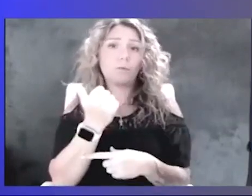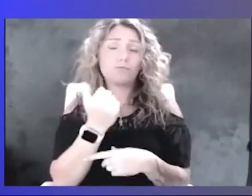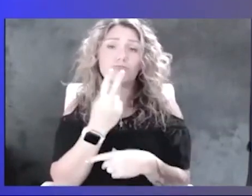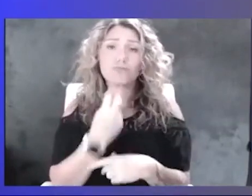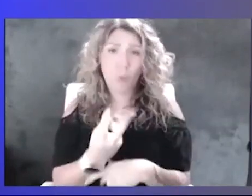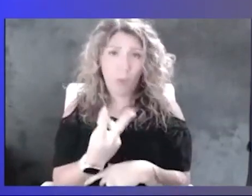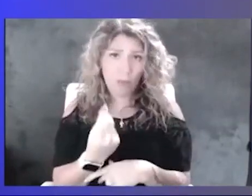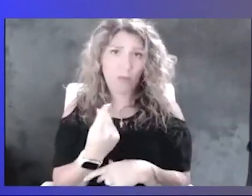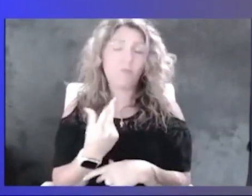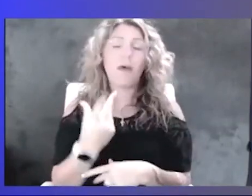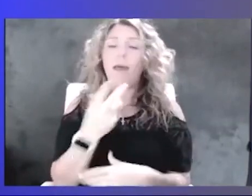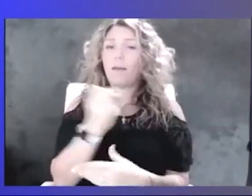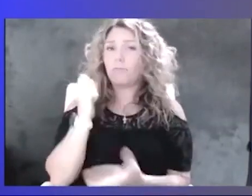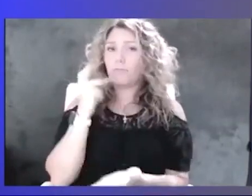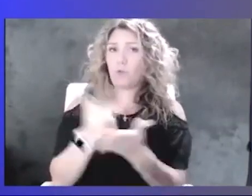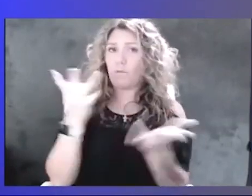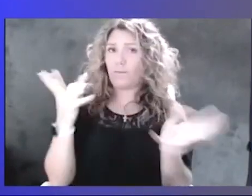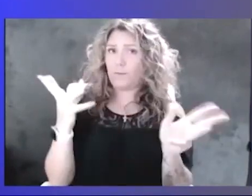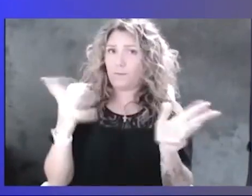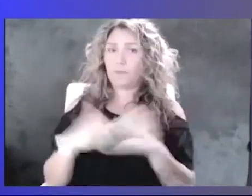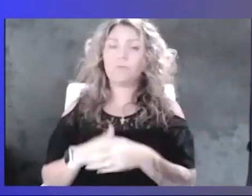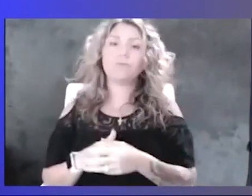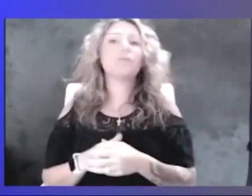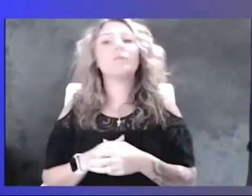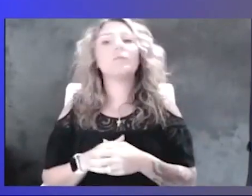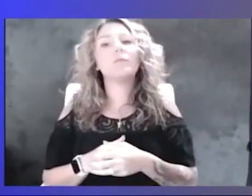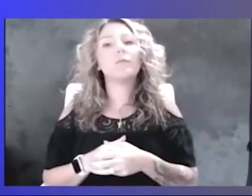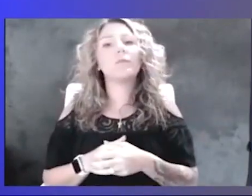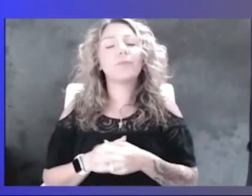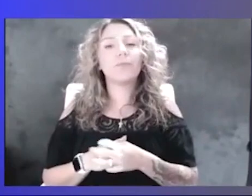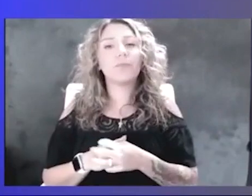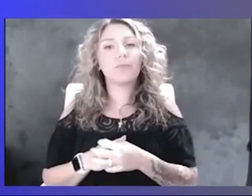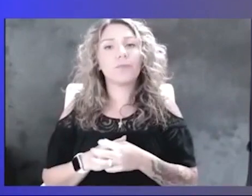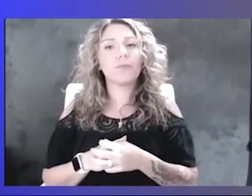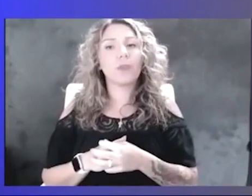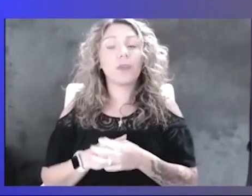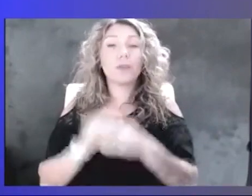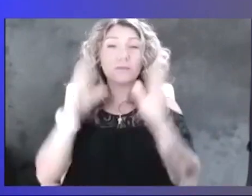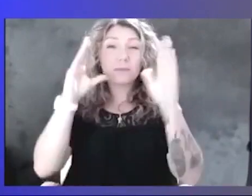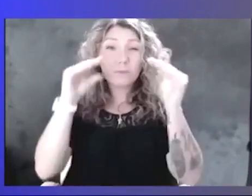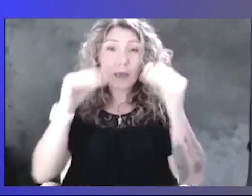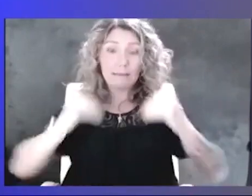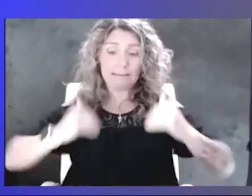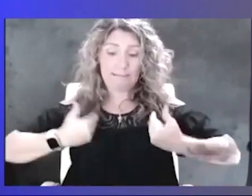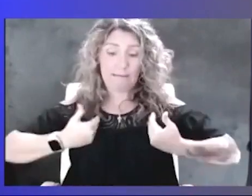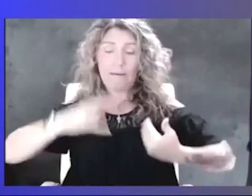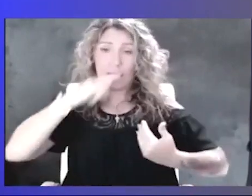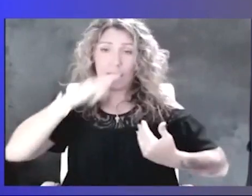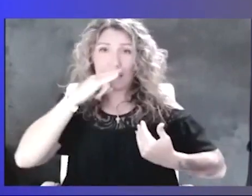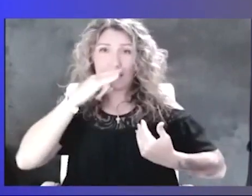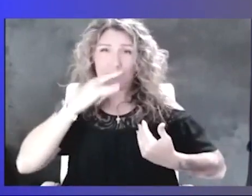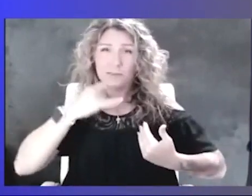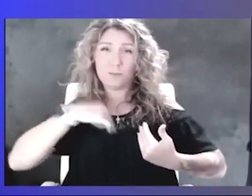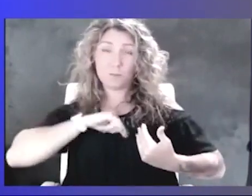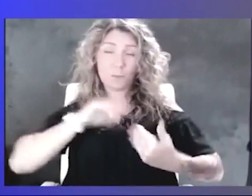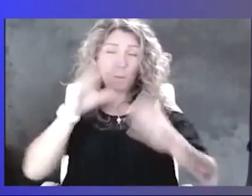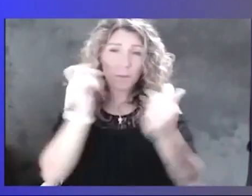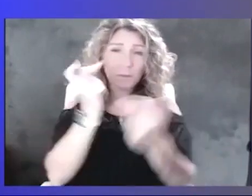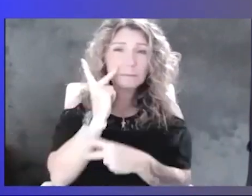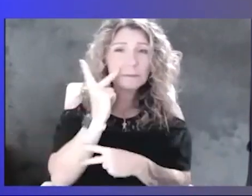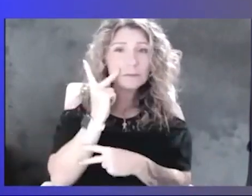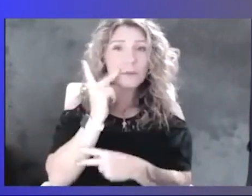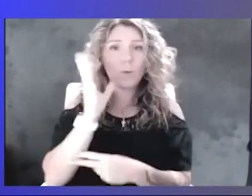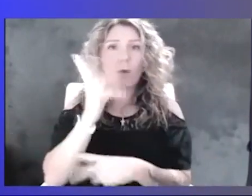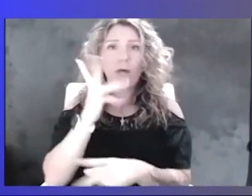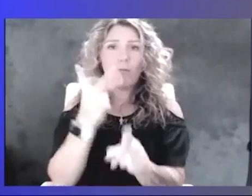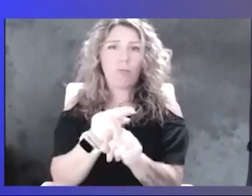point. And we're expecting to see younger kids be able to start getting them soon as well. So in the coming